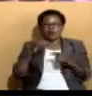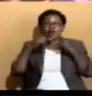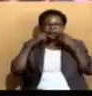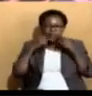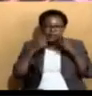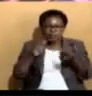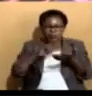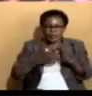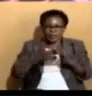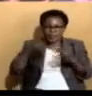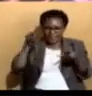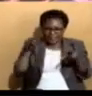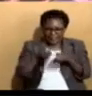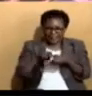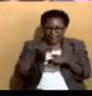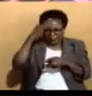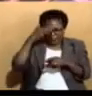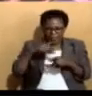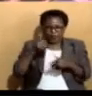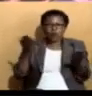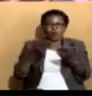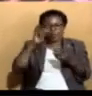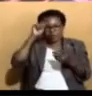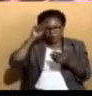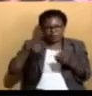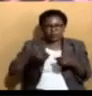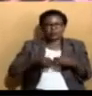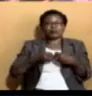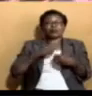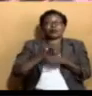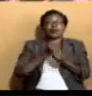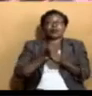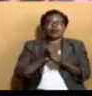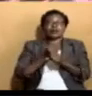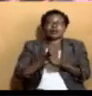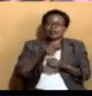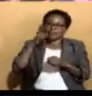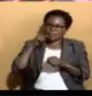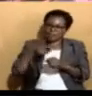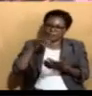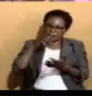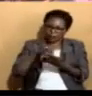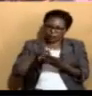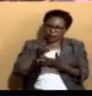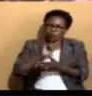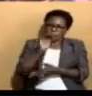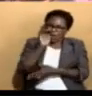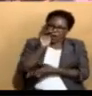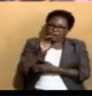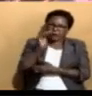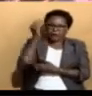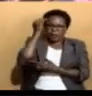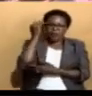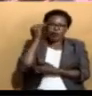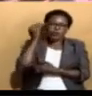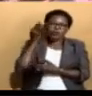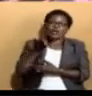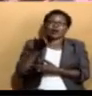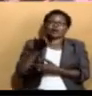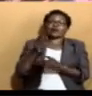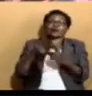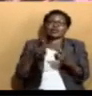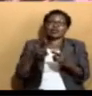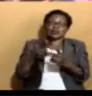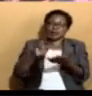the effect." And that is the position we are urging this honorable court to take. The effective date